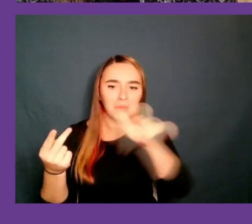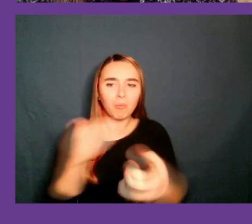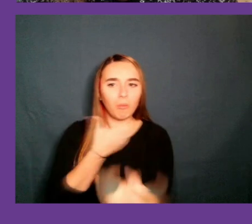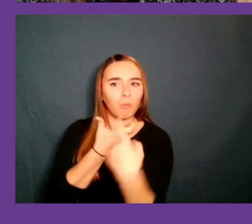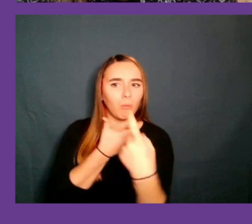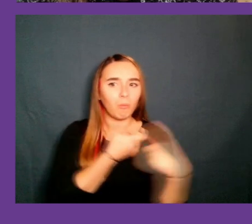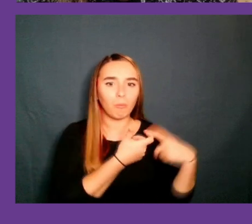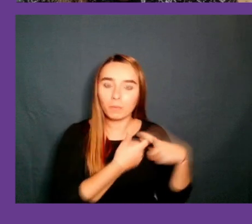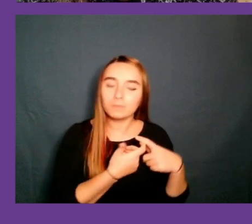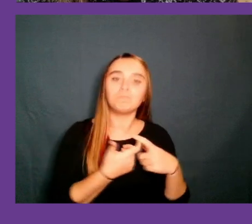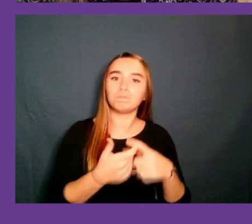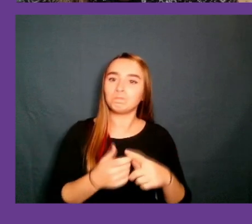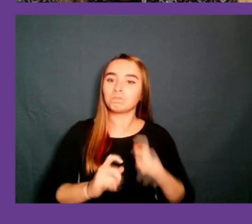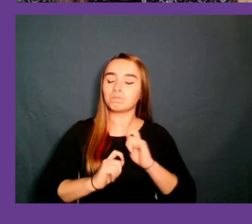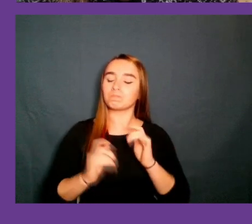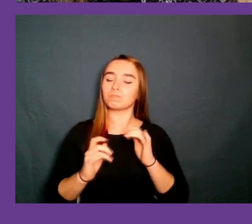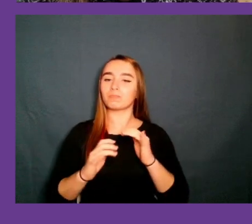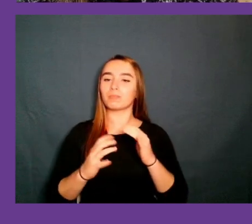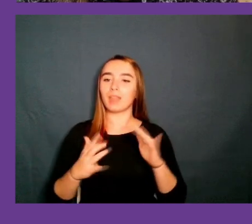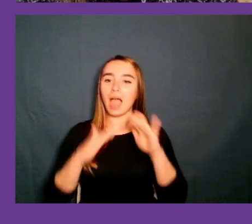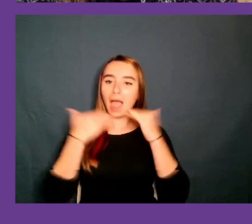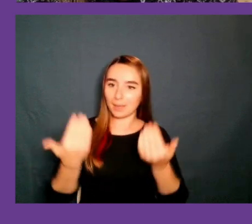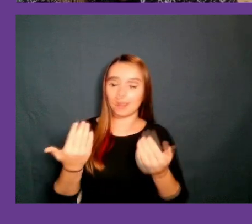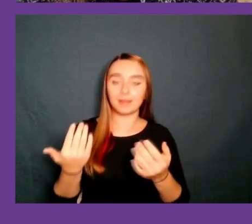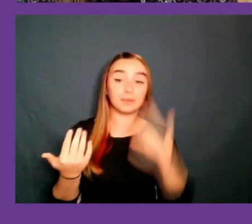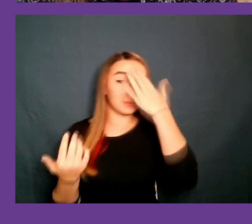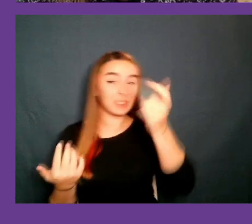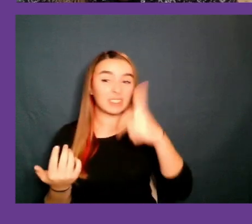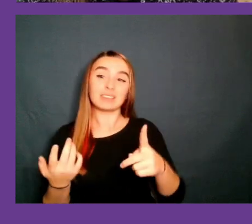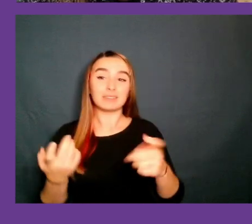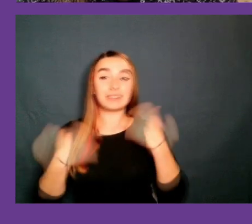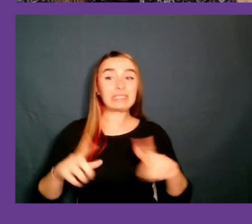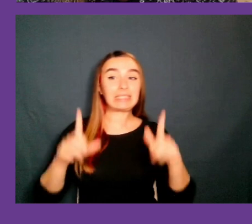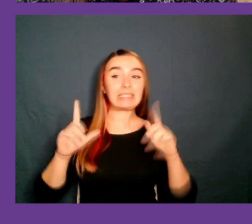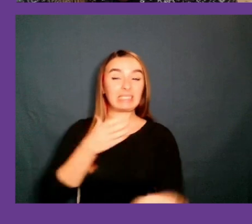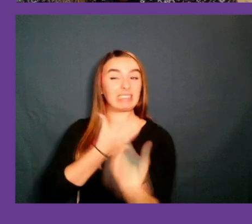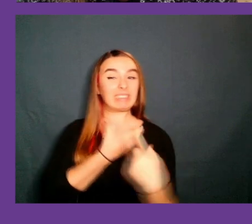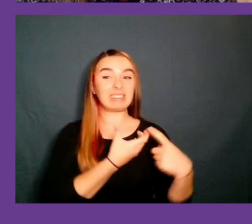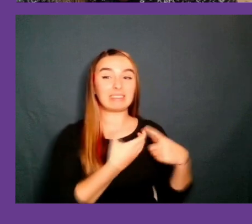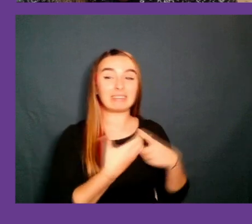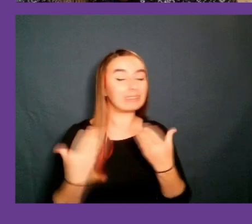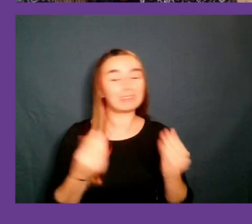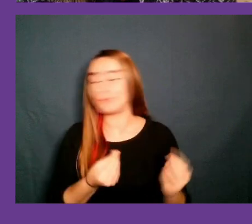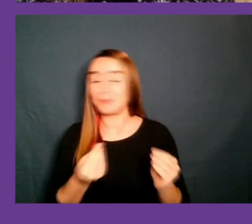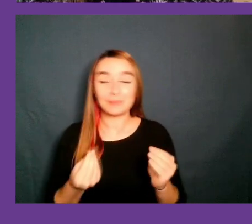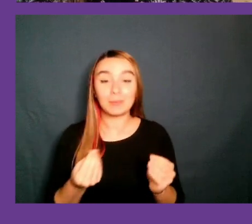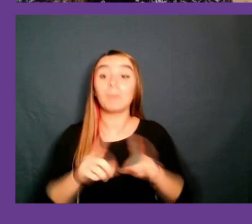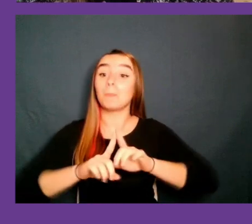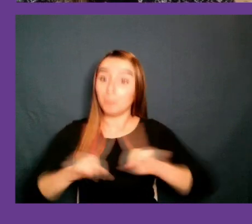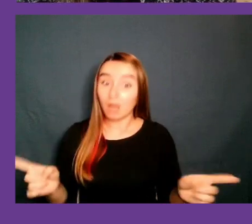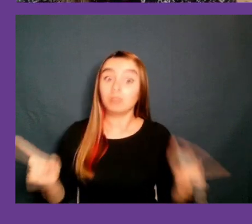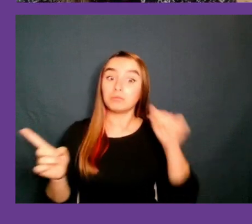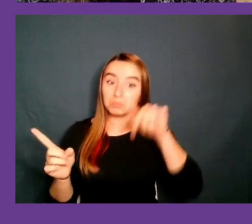makes me happy because that's not the easiest thing to sell, but I think Fernando did a very good job in trying to convince you why this